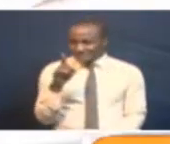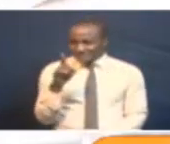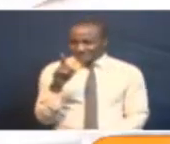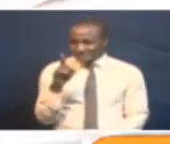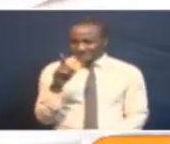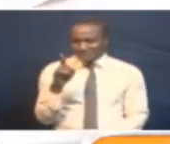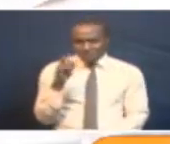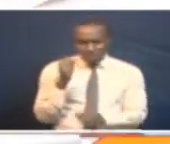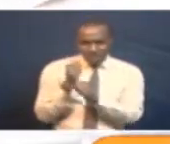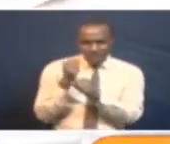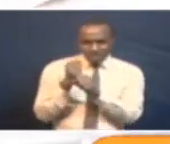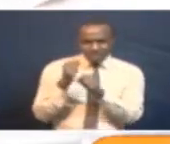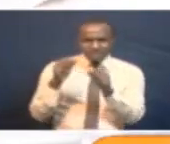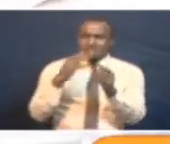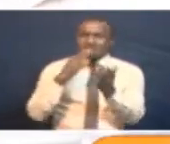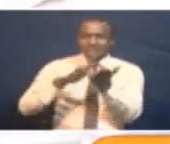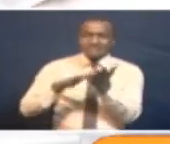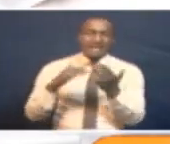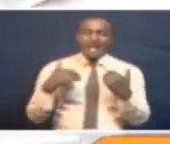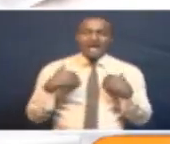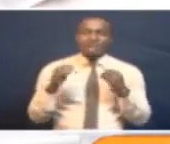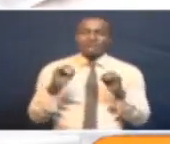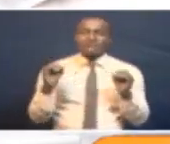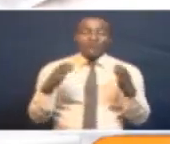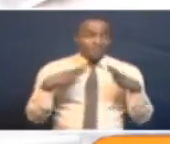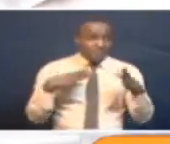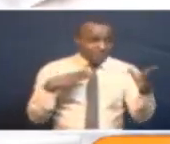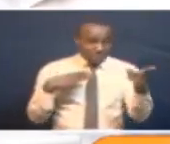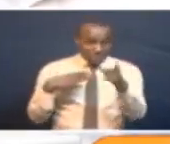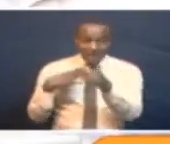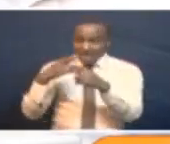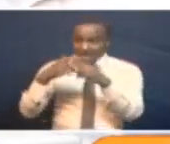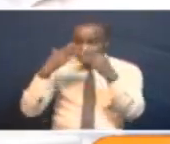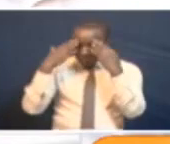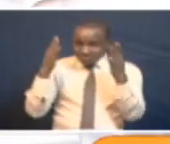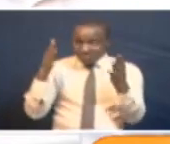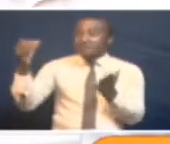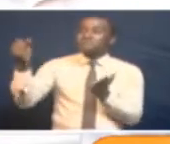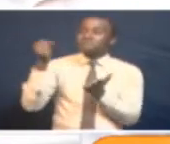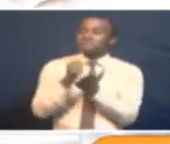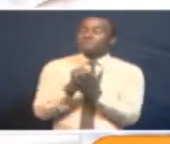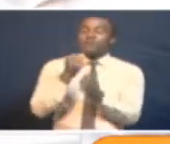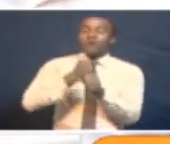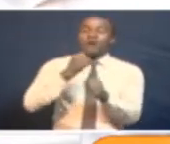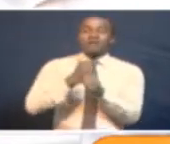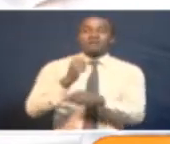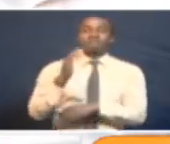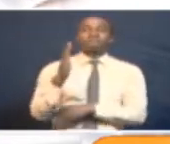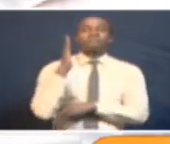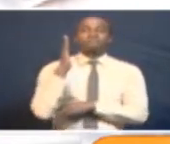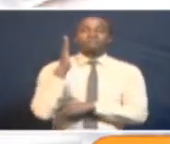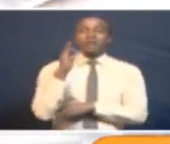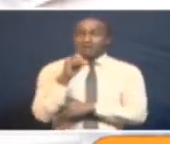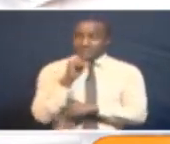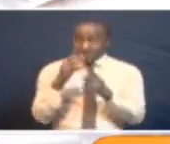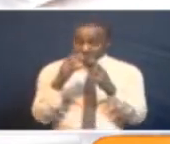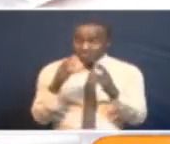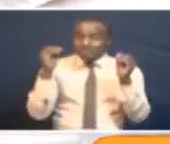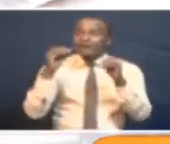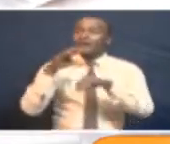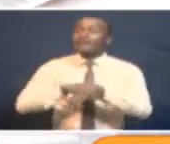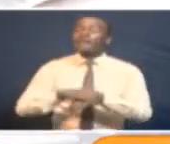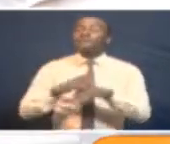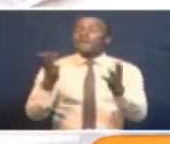permits. Lakini ukiandika mtu haumjui hata jina na ndiye anakuchungia mali. Hujui akiondoka hapa unaweza mtoa